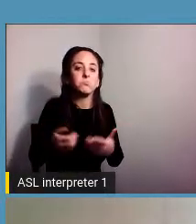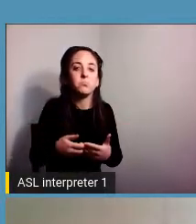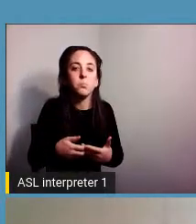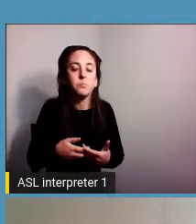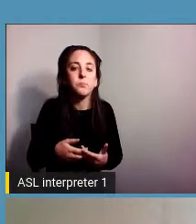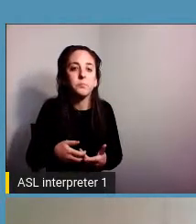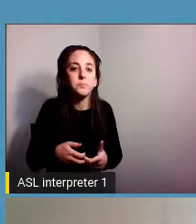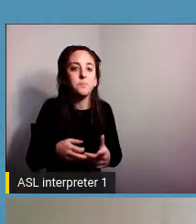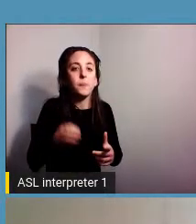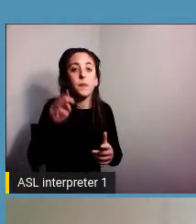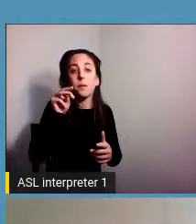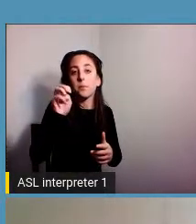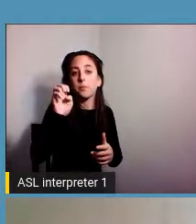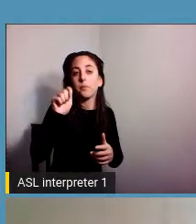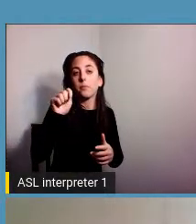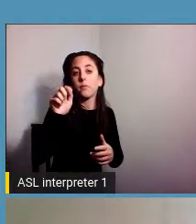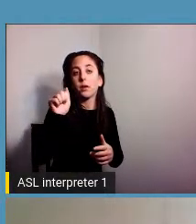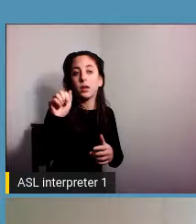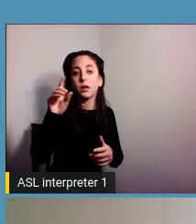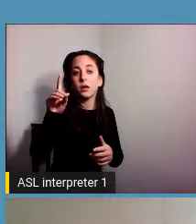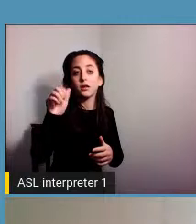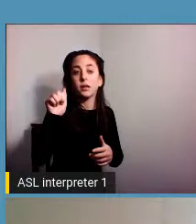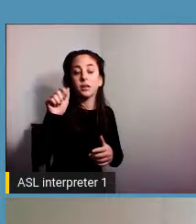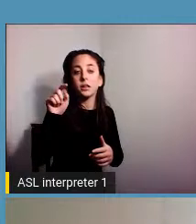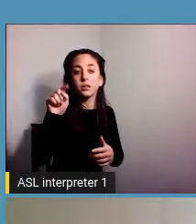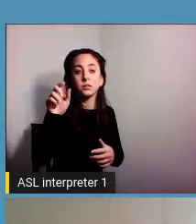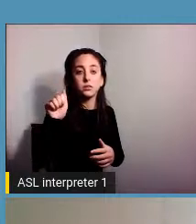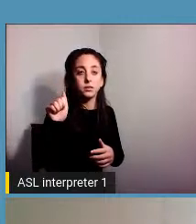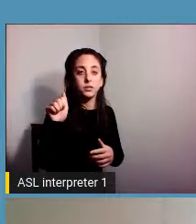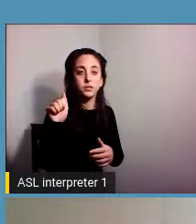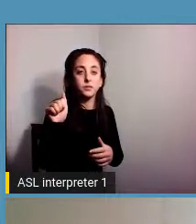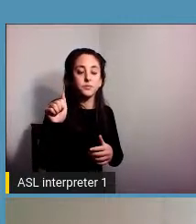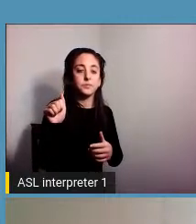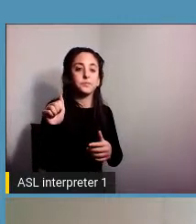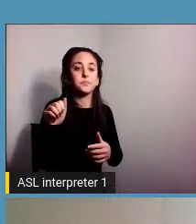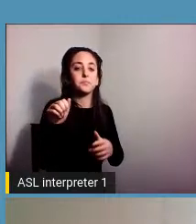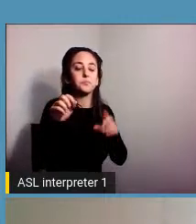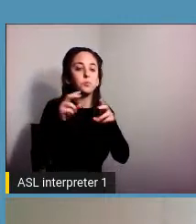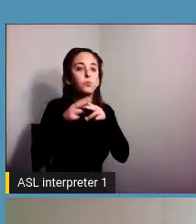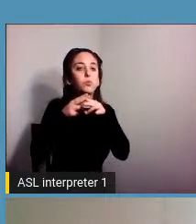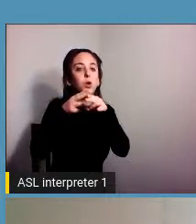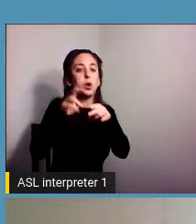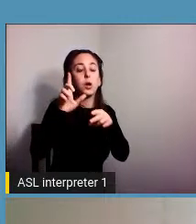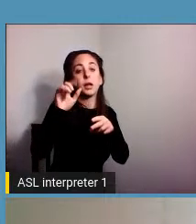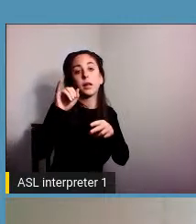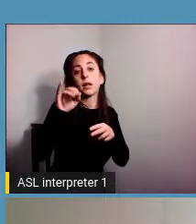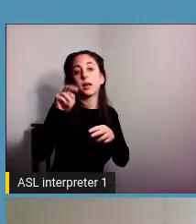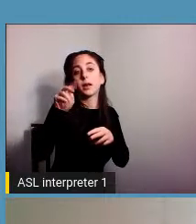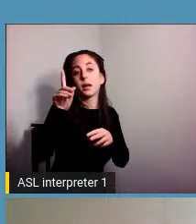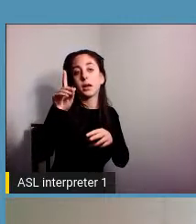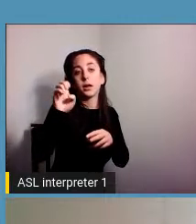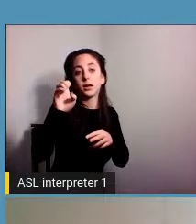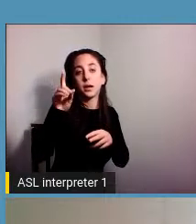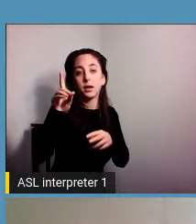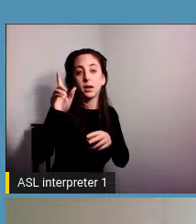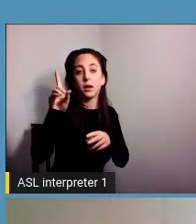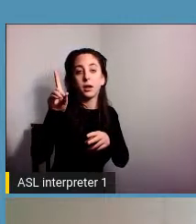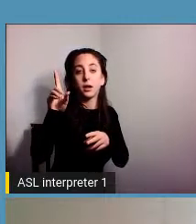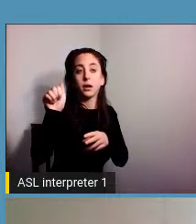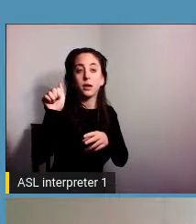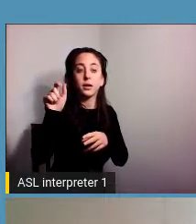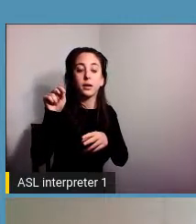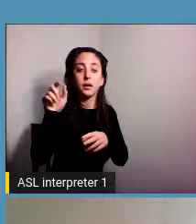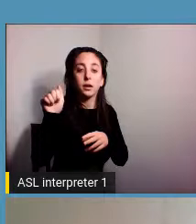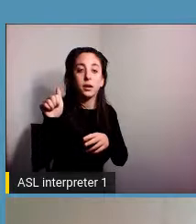from the software is something called linked data or linked open data that is mapped to the